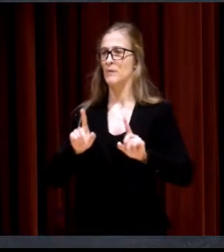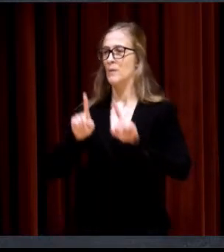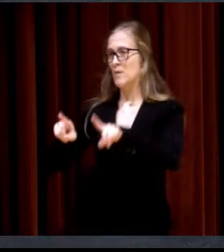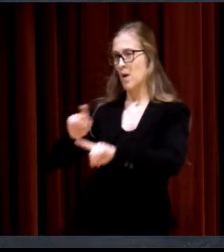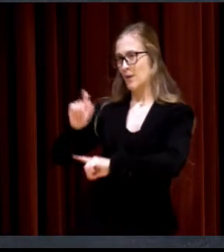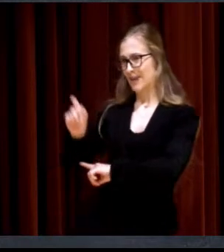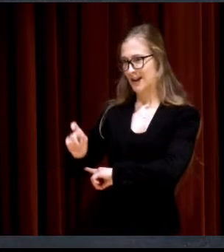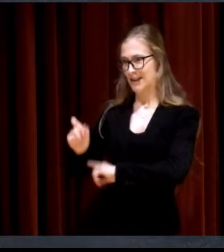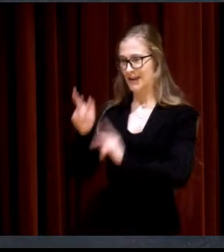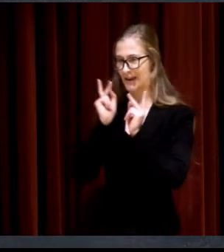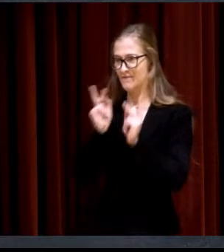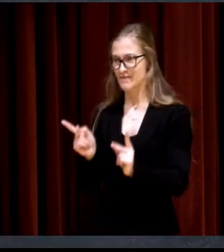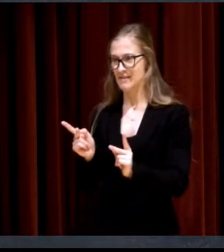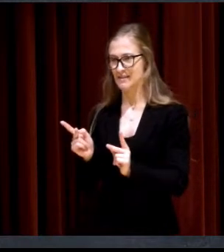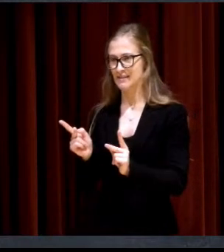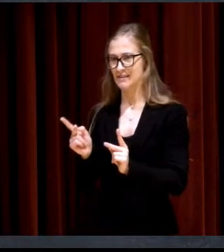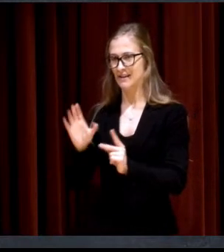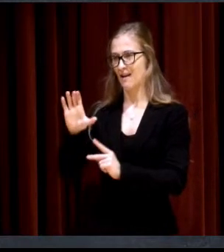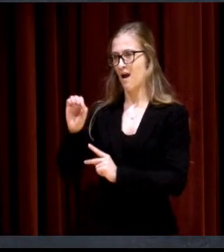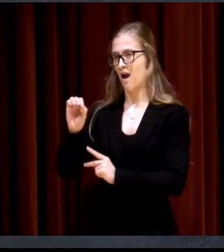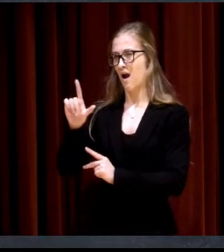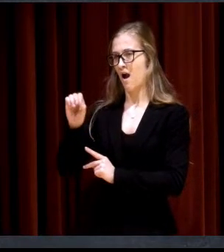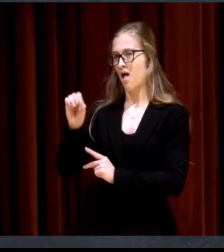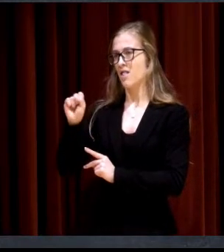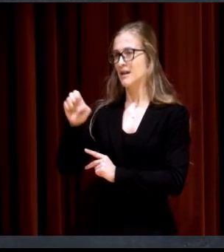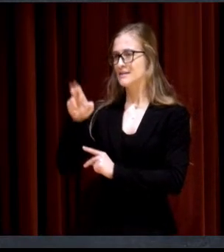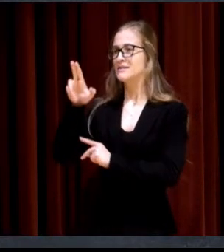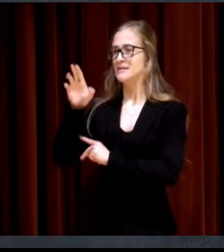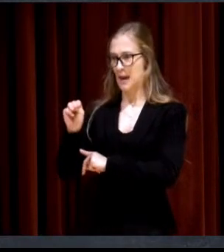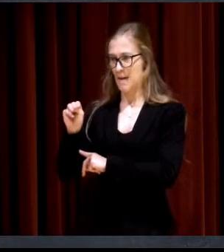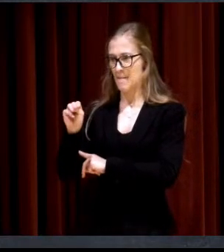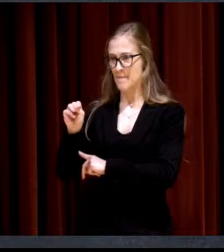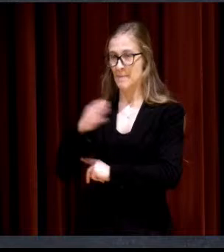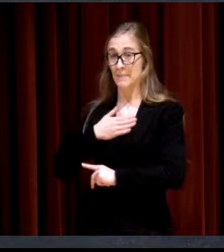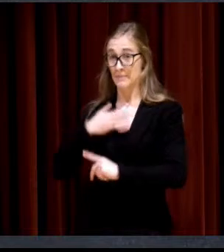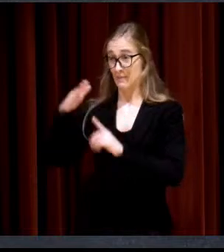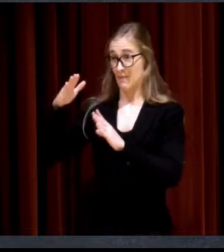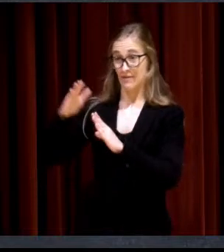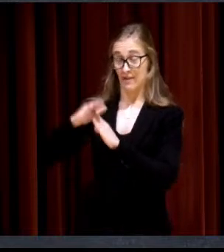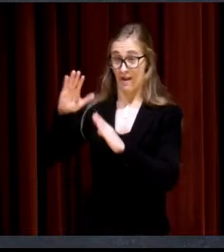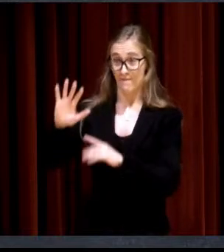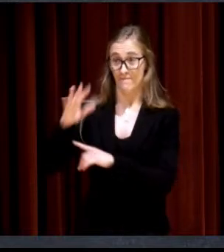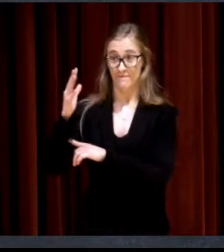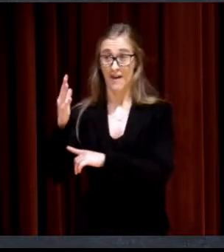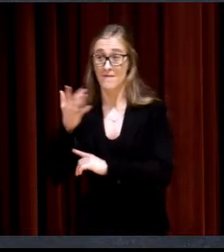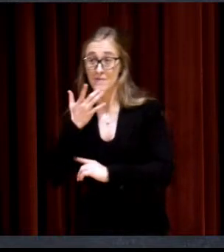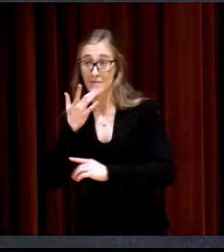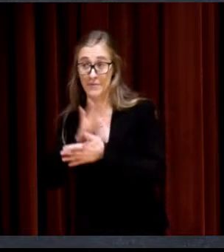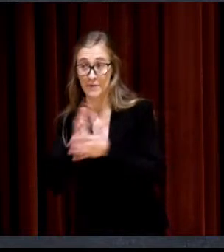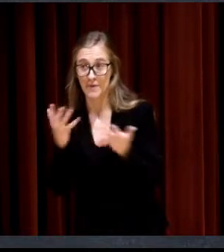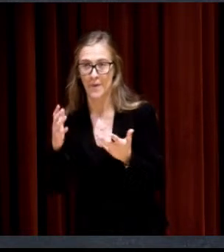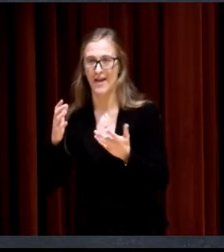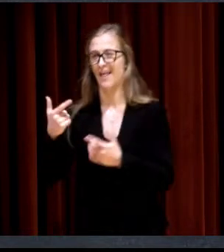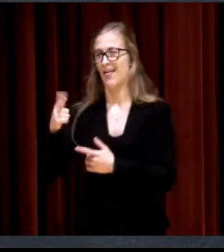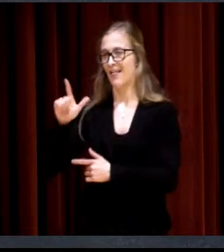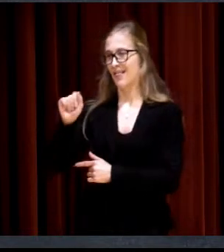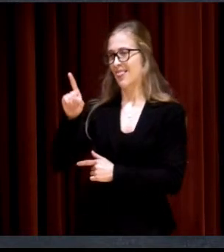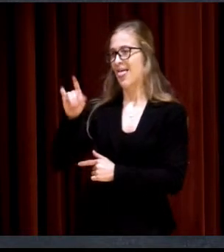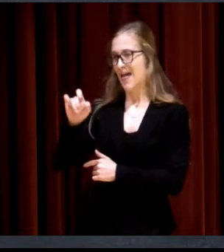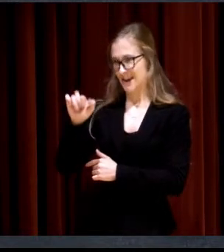and visit the Colosseum. One of my top 5 movies is The Gladiator, and every time they get to a